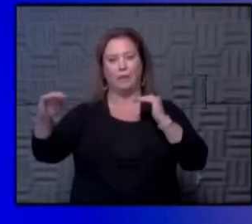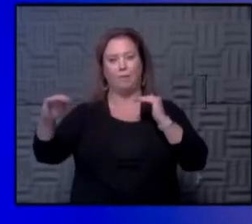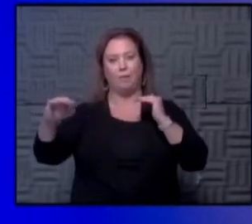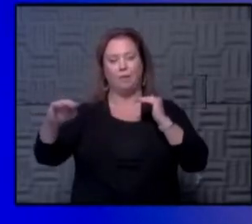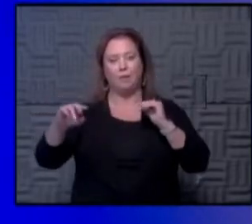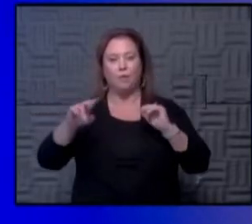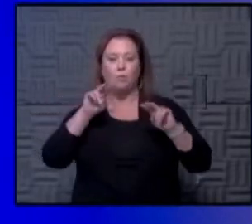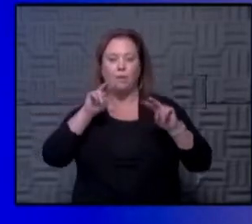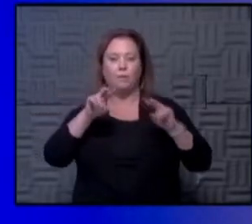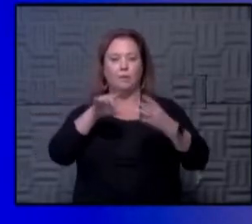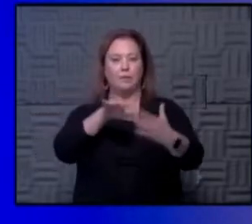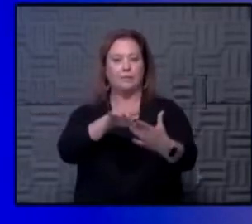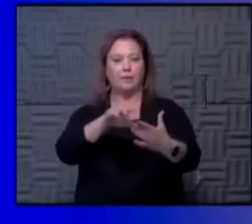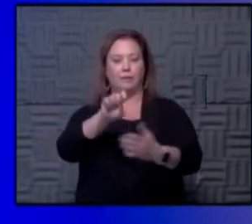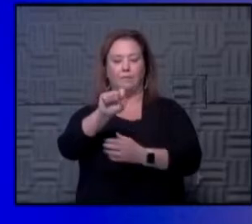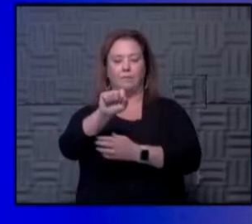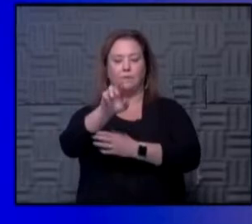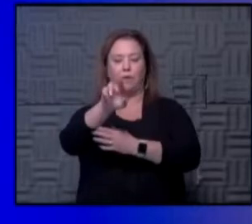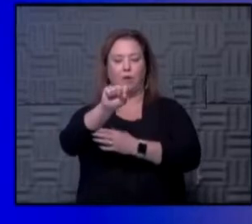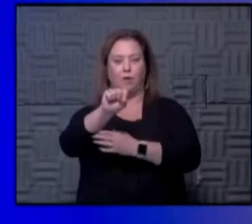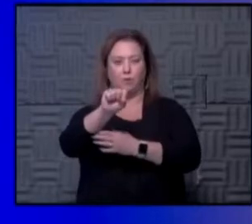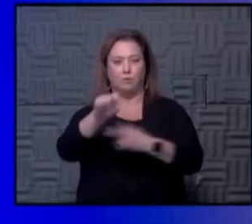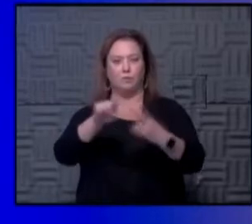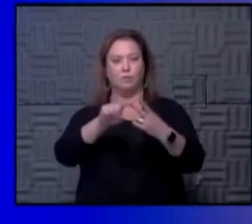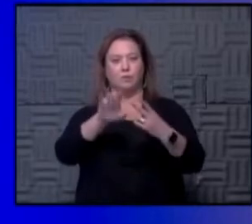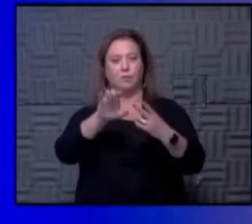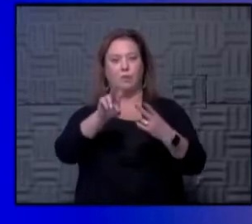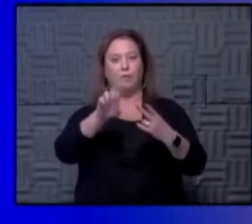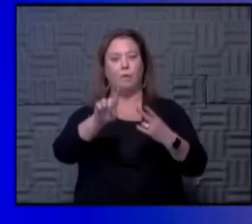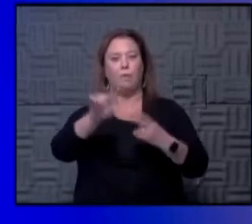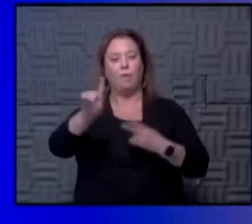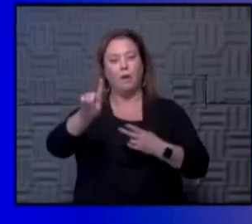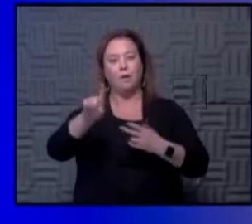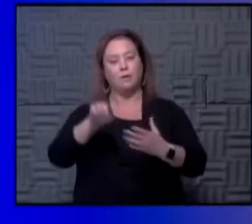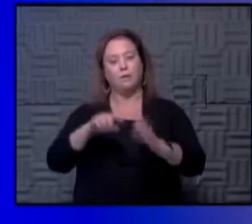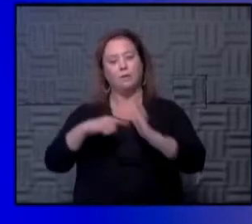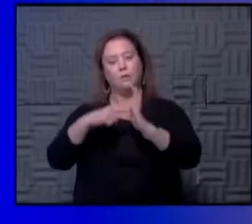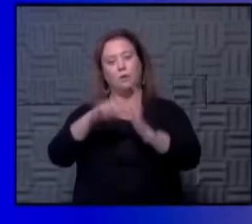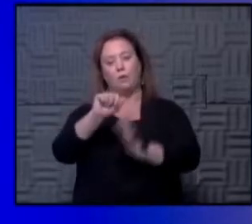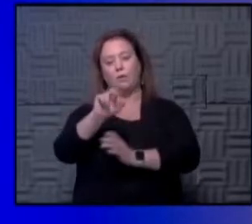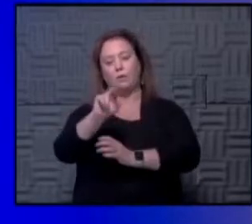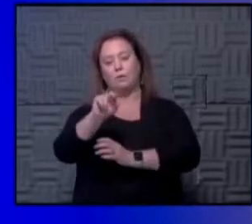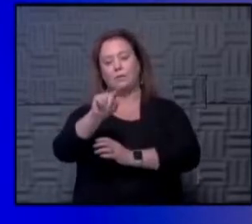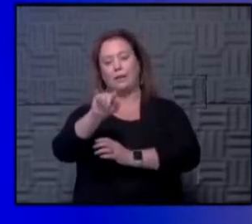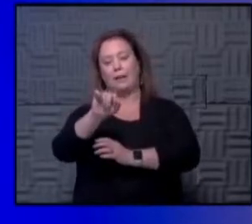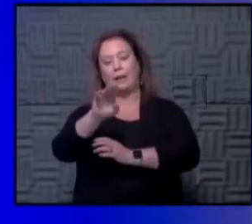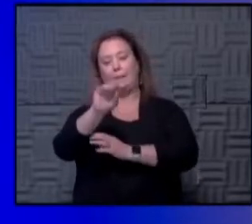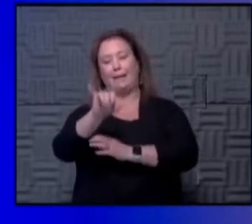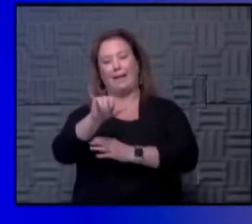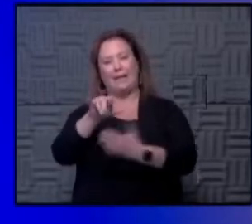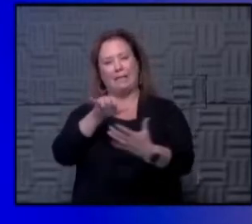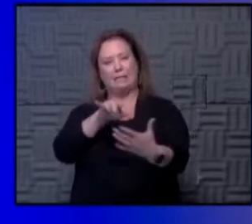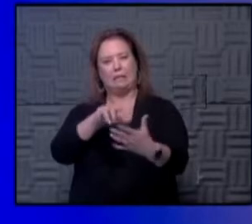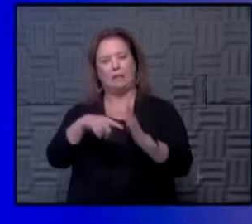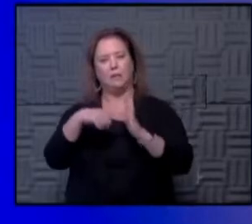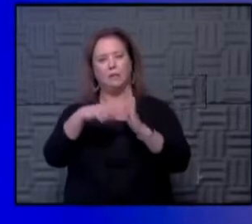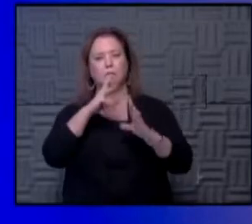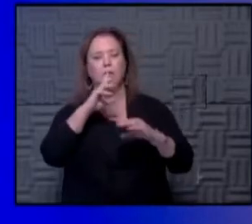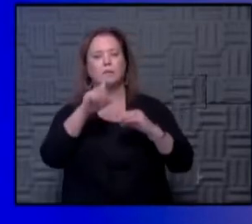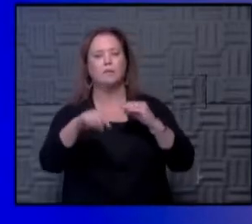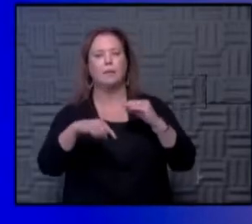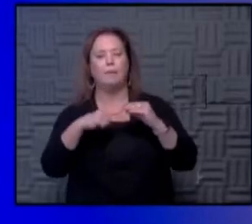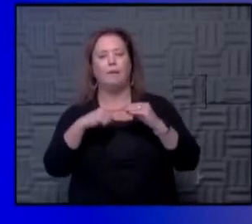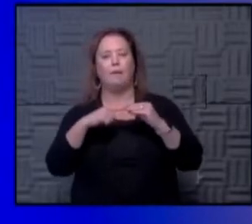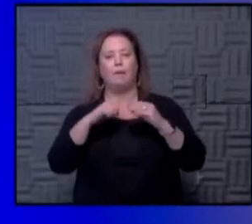looked at studies from SARS-CoV-1 infection as well that showed antibodies. This study, I think that you're referring to, really talks